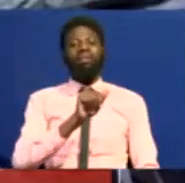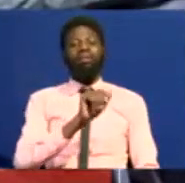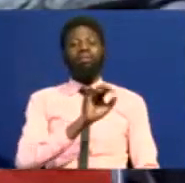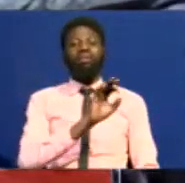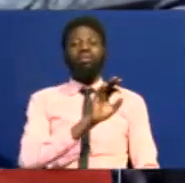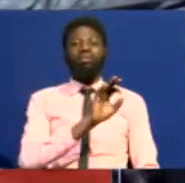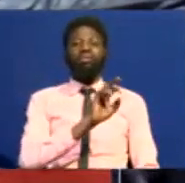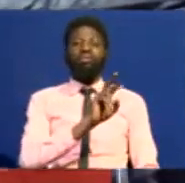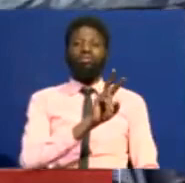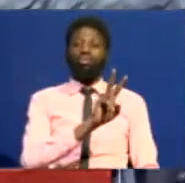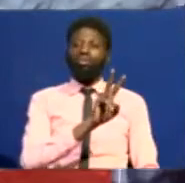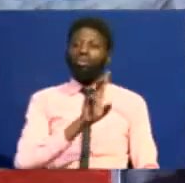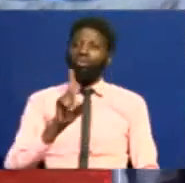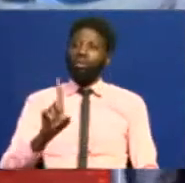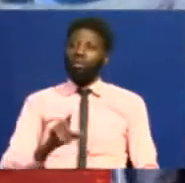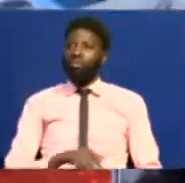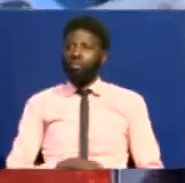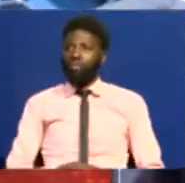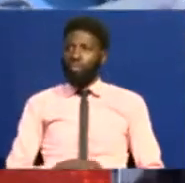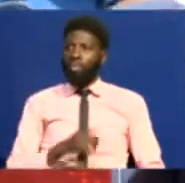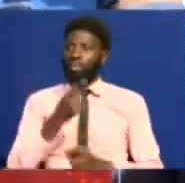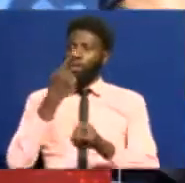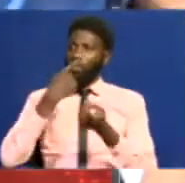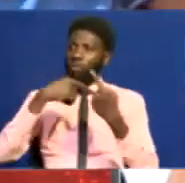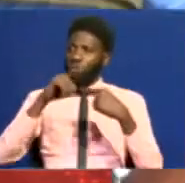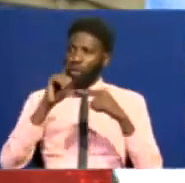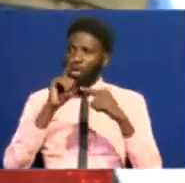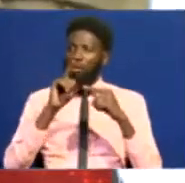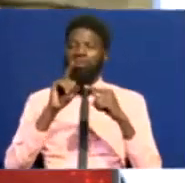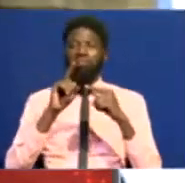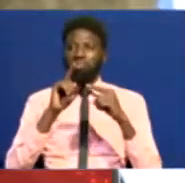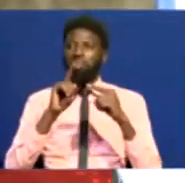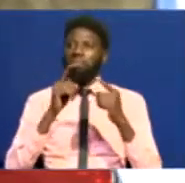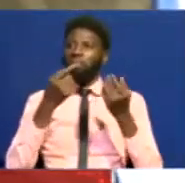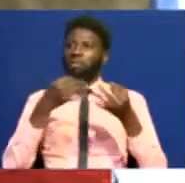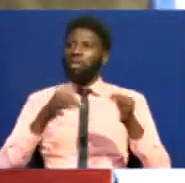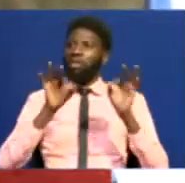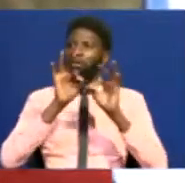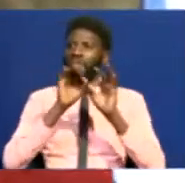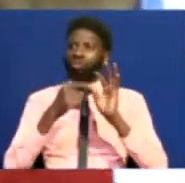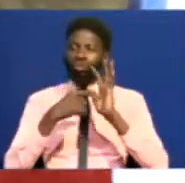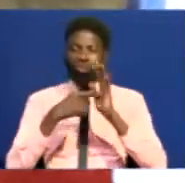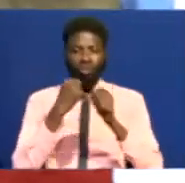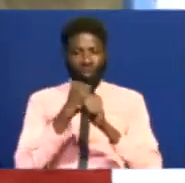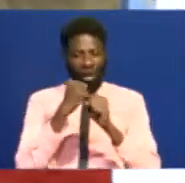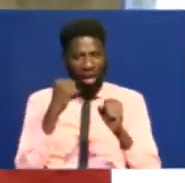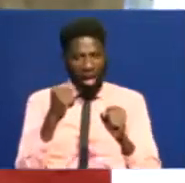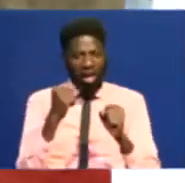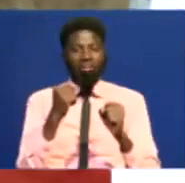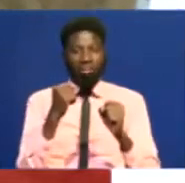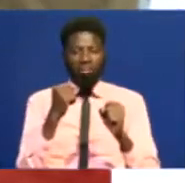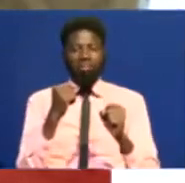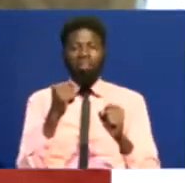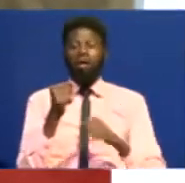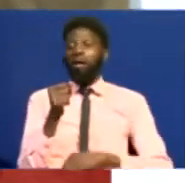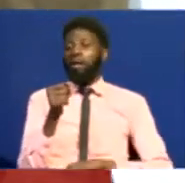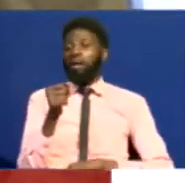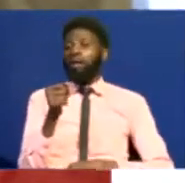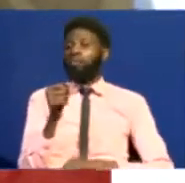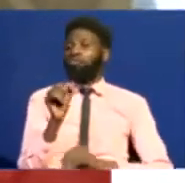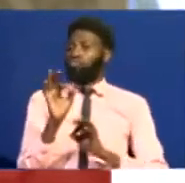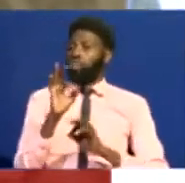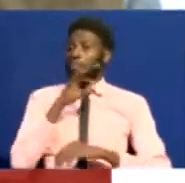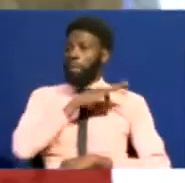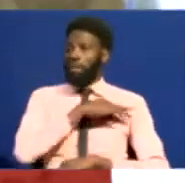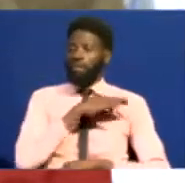This win means a lot to me because it really shows that hard work pays, and I know last week I didn't reach the target I attained to reach,